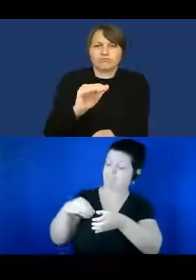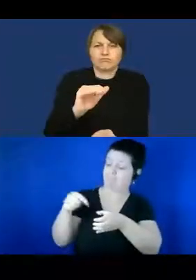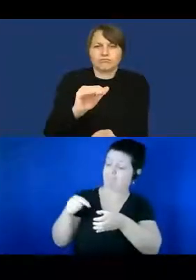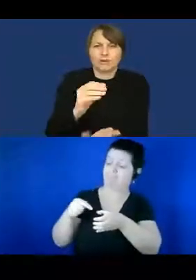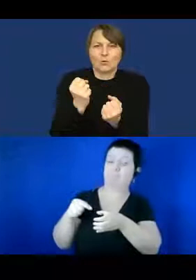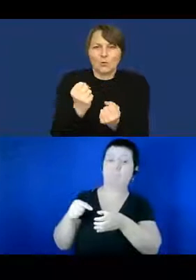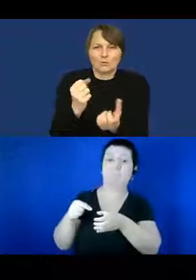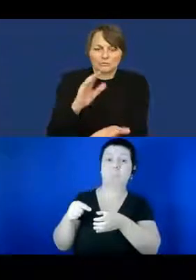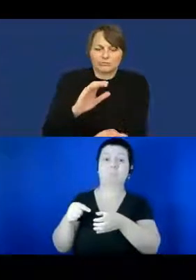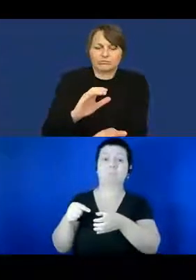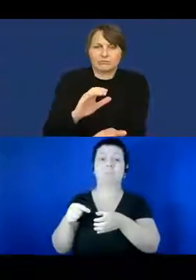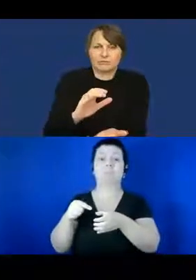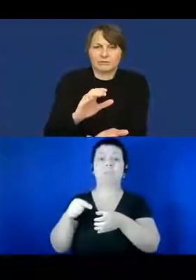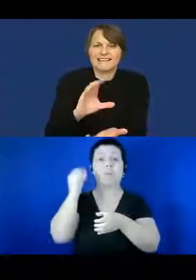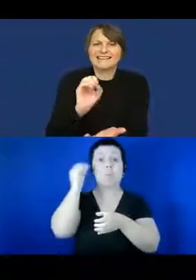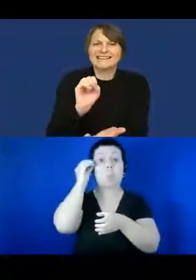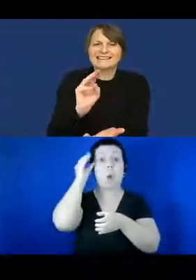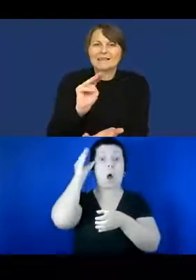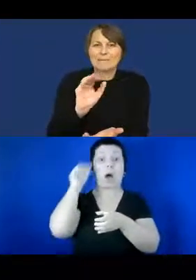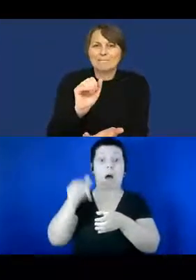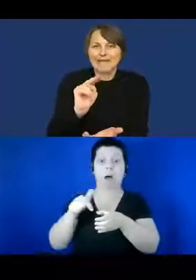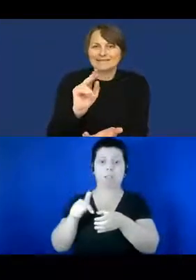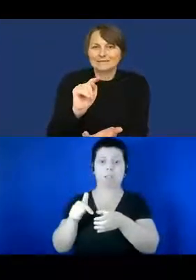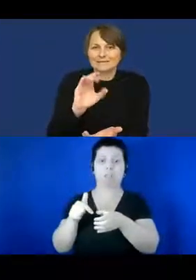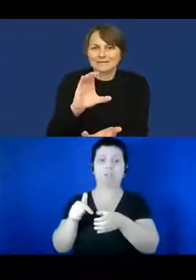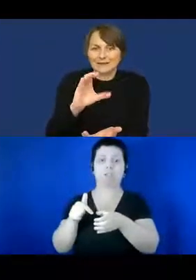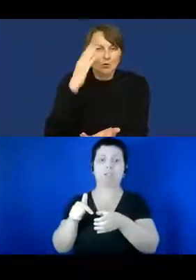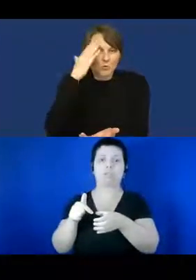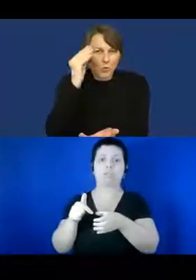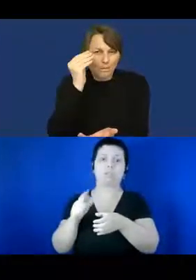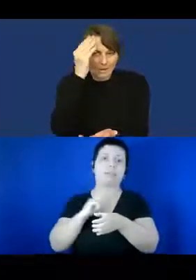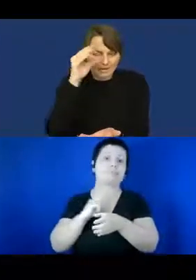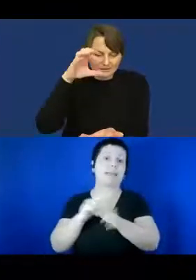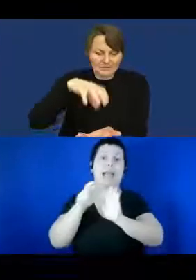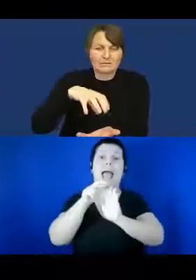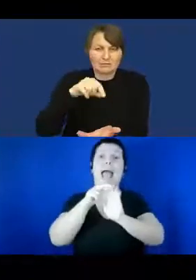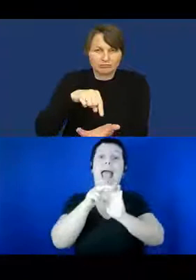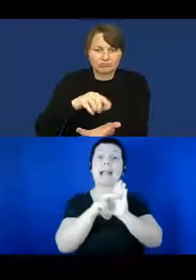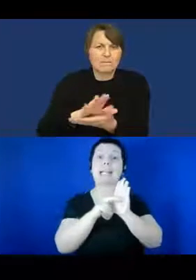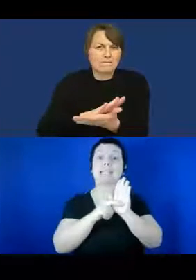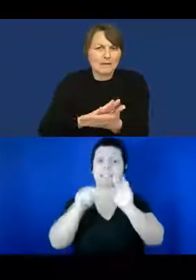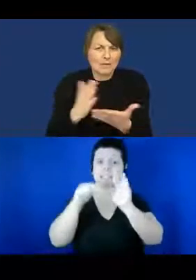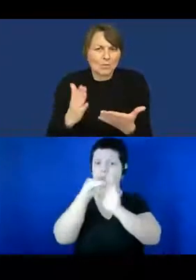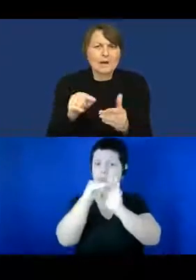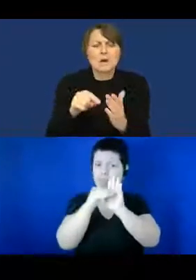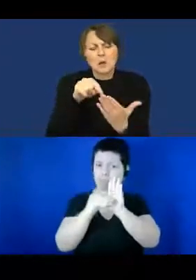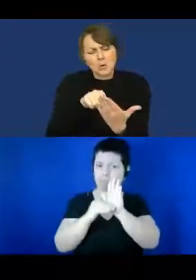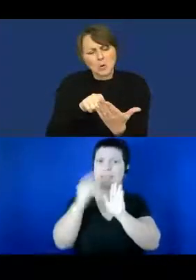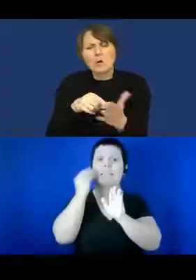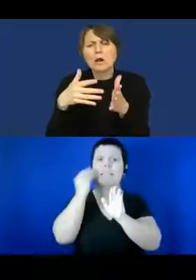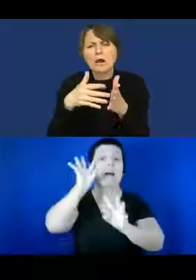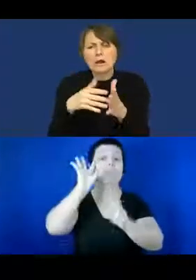semantic knowledge base will then apply some given rules to try and make inferences